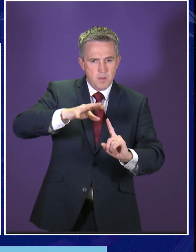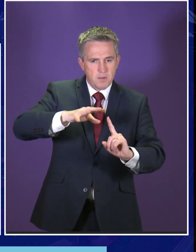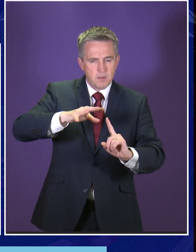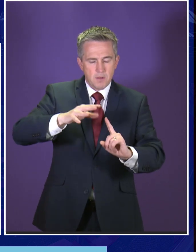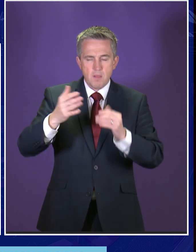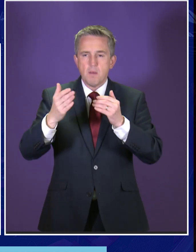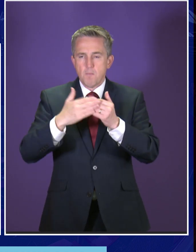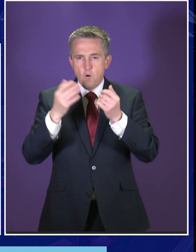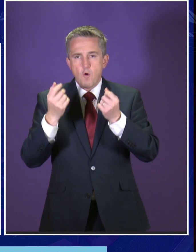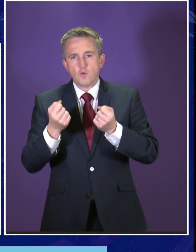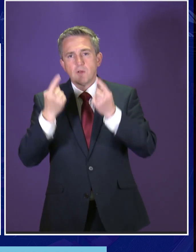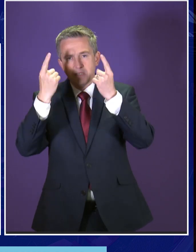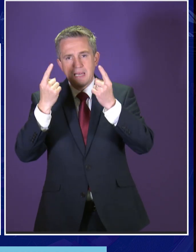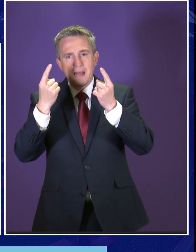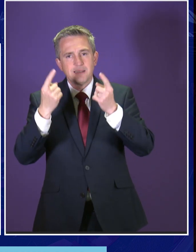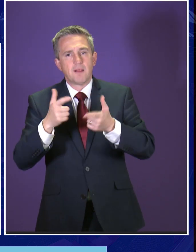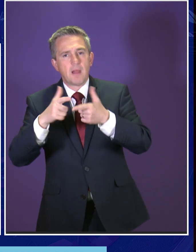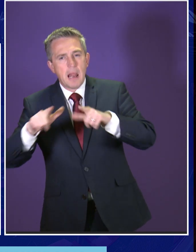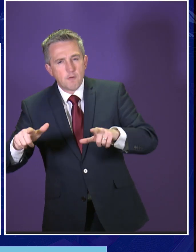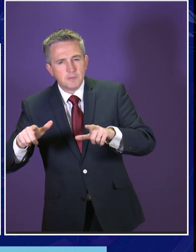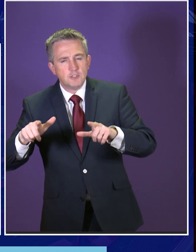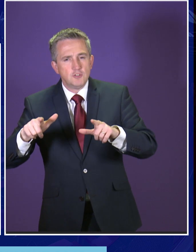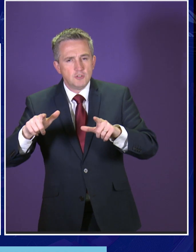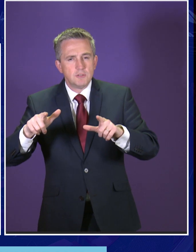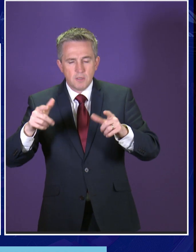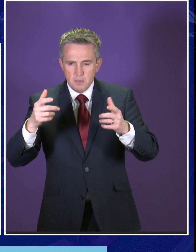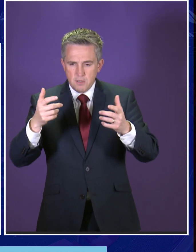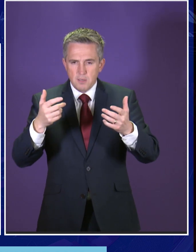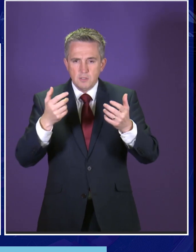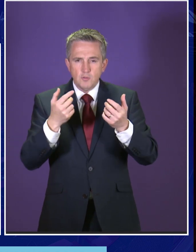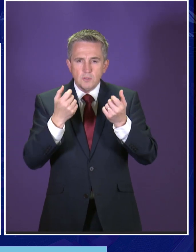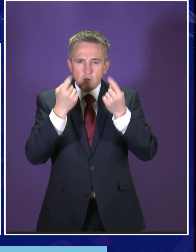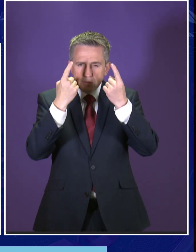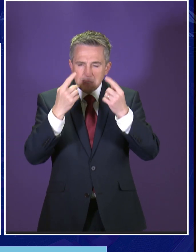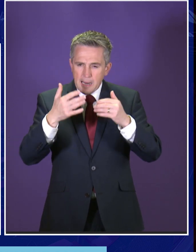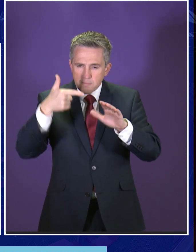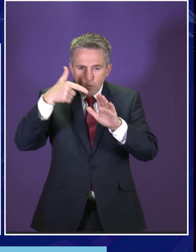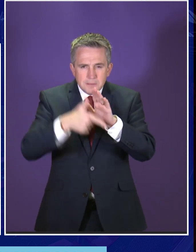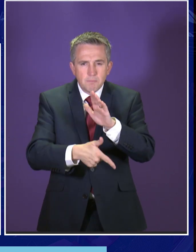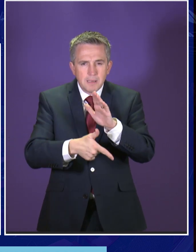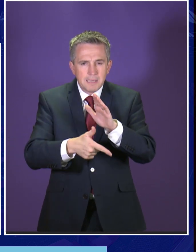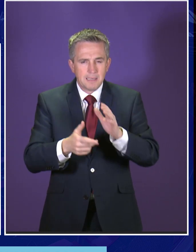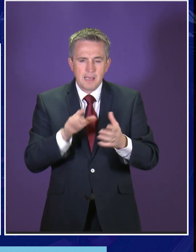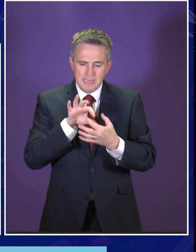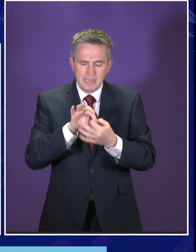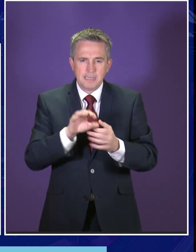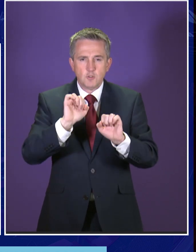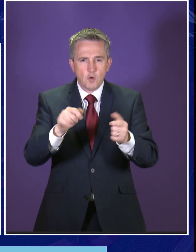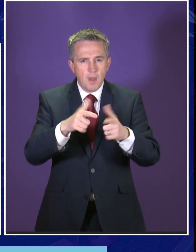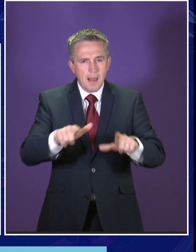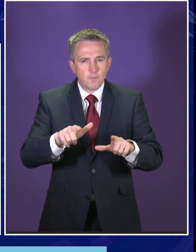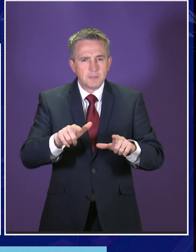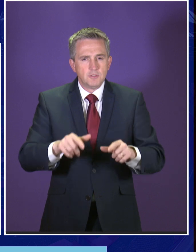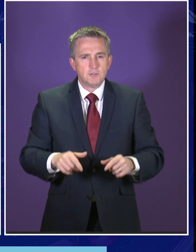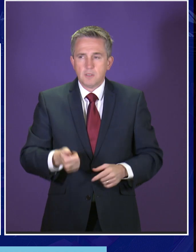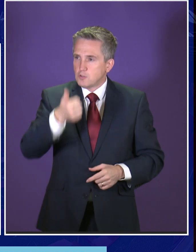you are into Mother Nature, the more complex and more expression you can give to your language. Deep